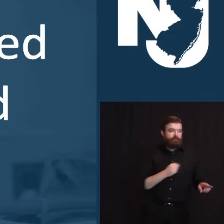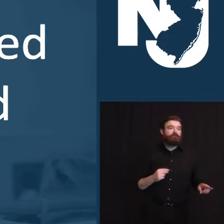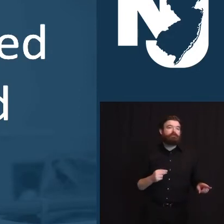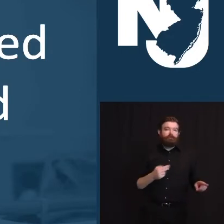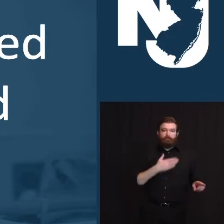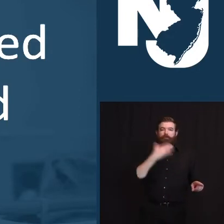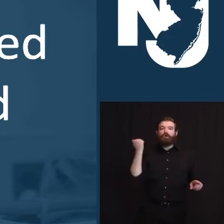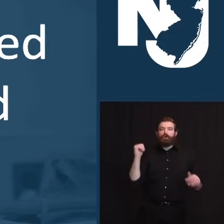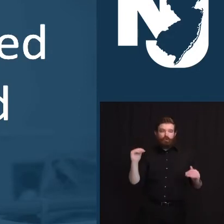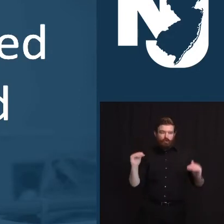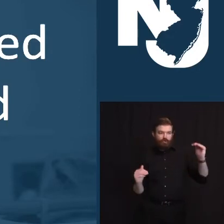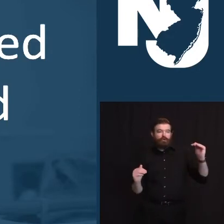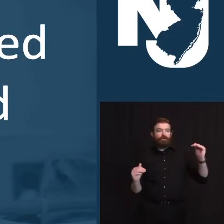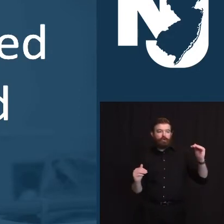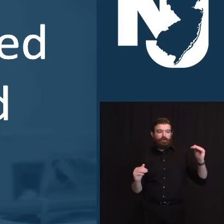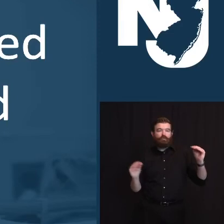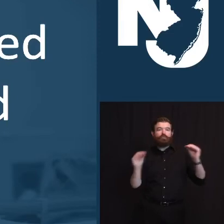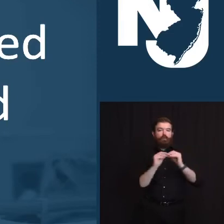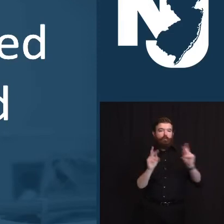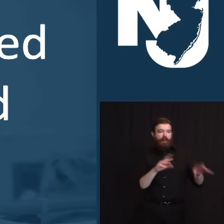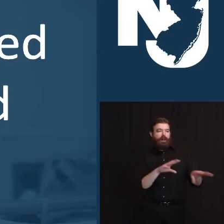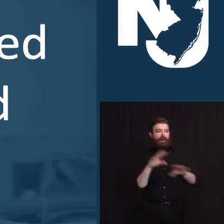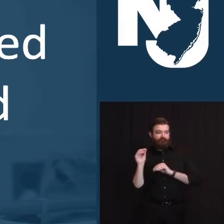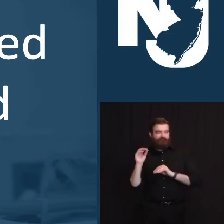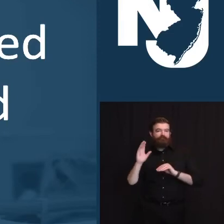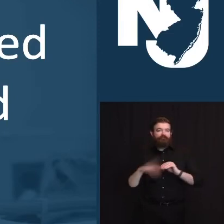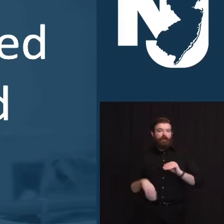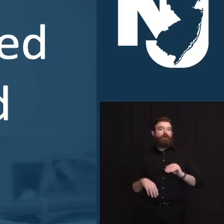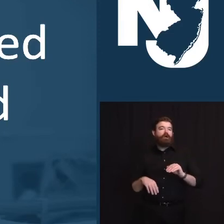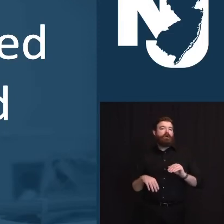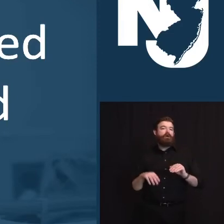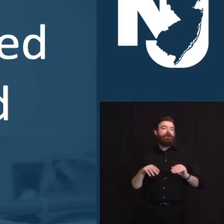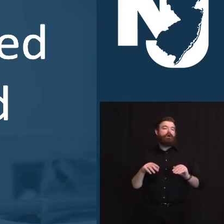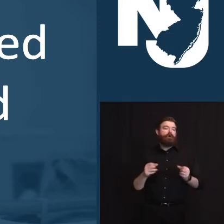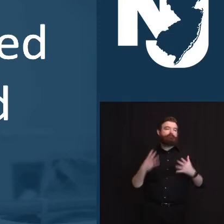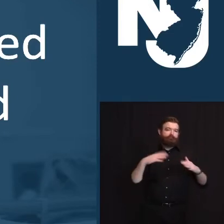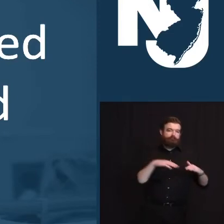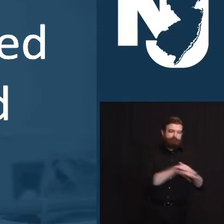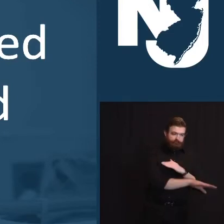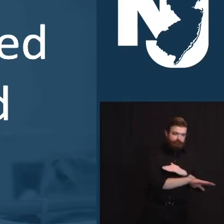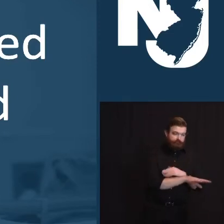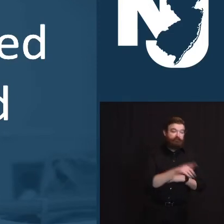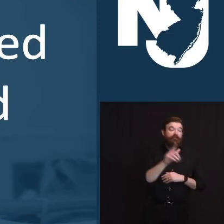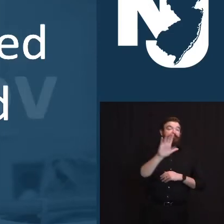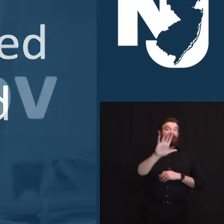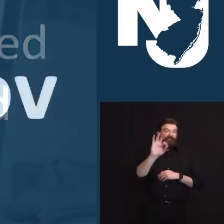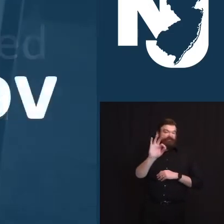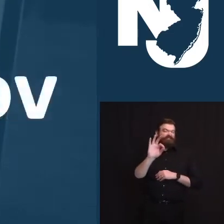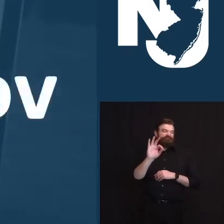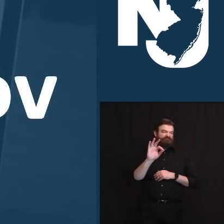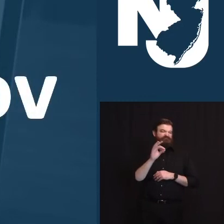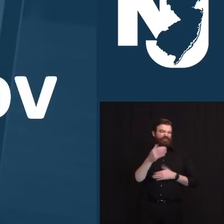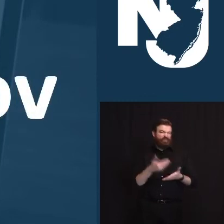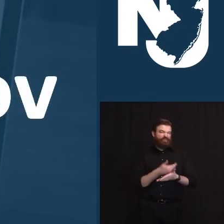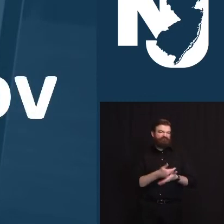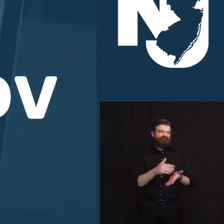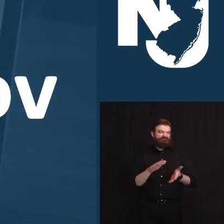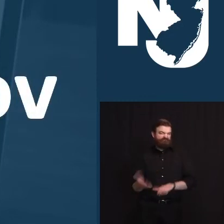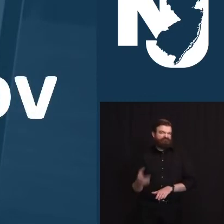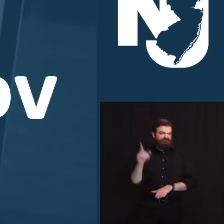are not confirmed, 59 deaths in our hospitals yesterday. All of us up here continue to keep our